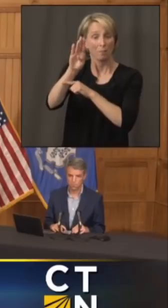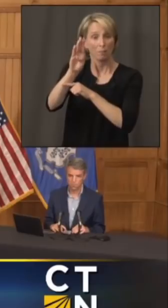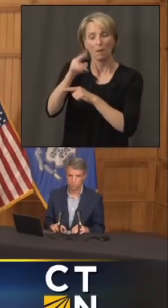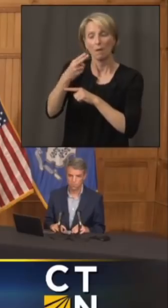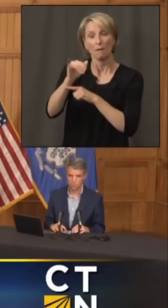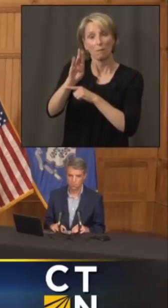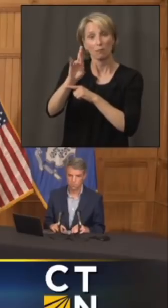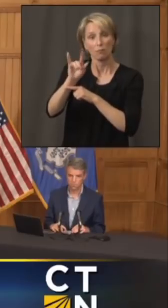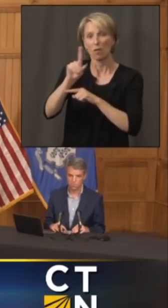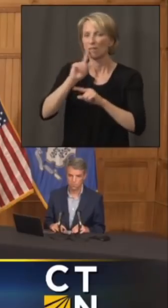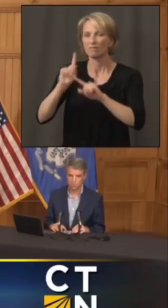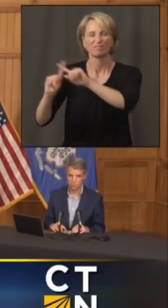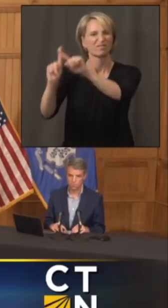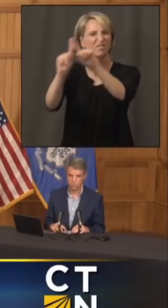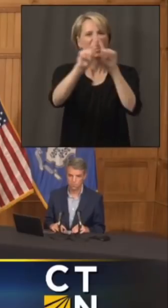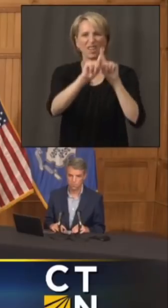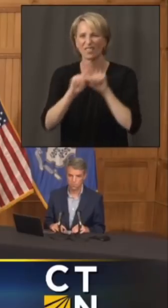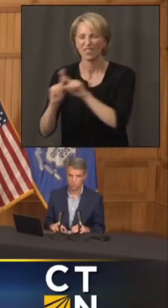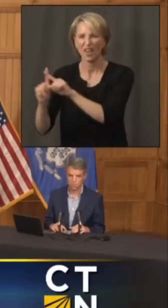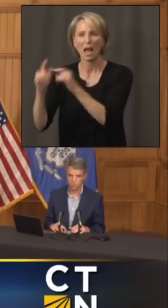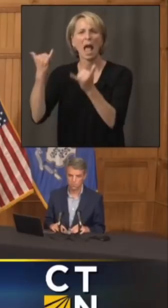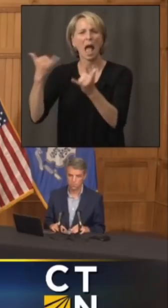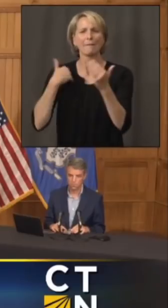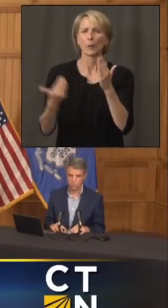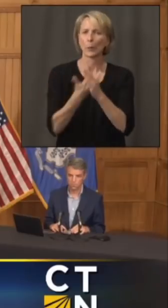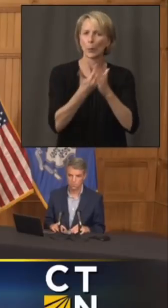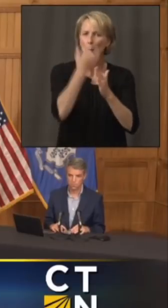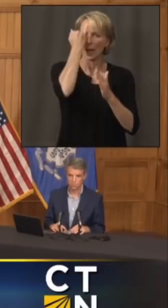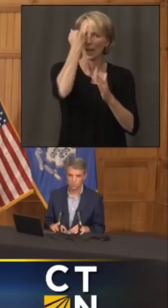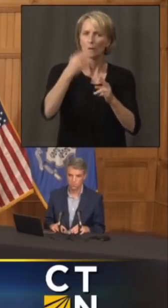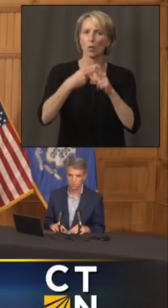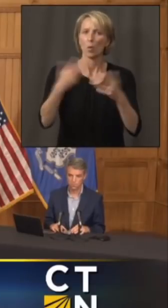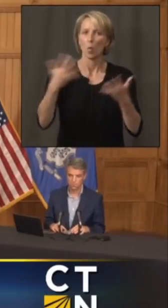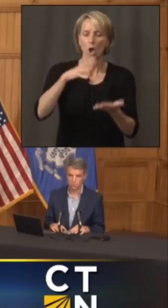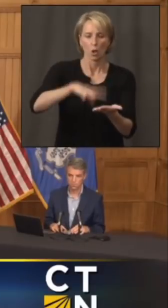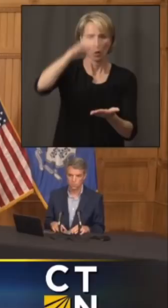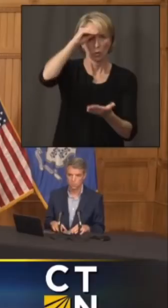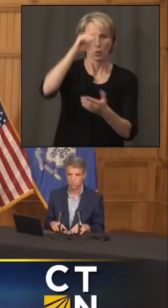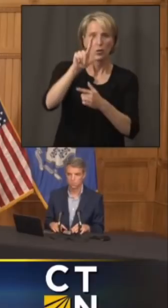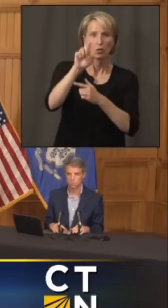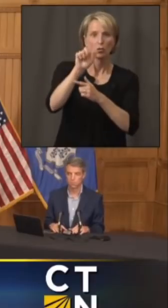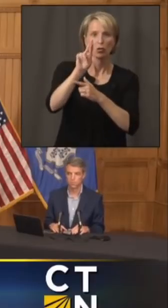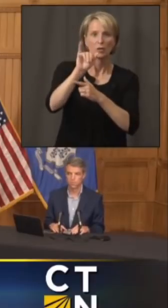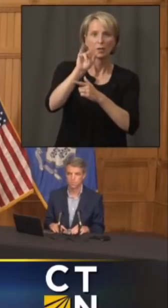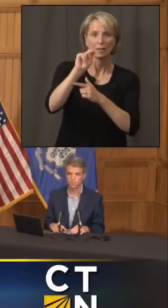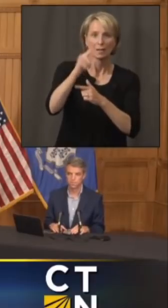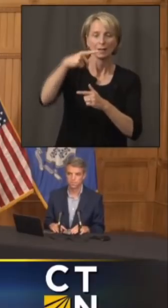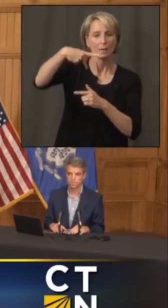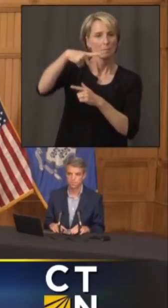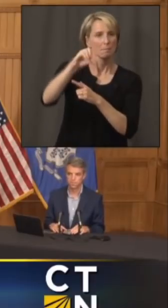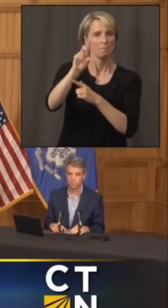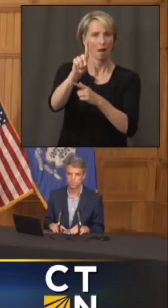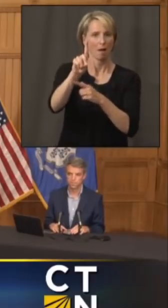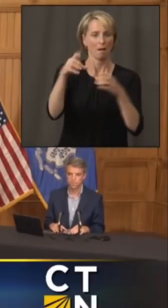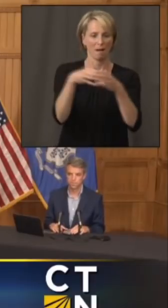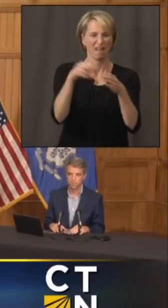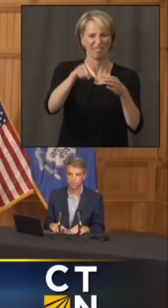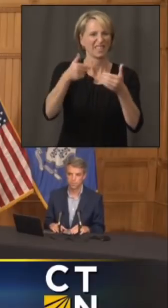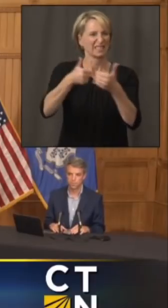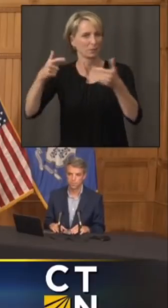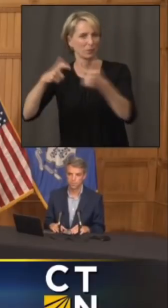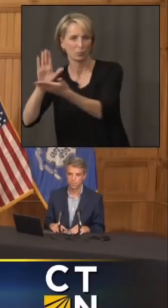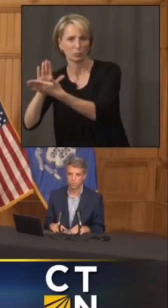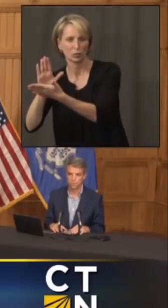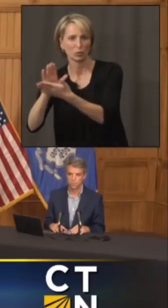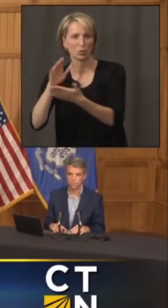these learning pods that are cropping up, and if it will exacerbate the achievement gap that already exists in Connecticut?